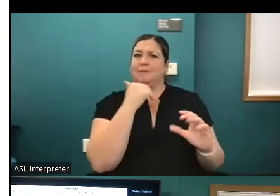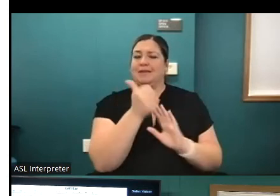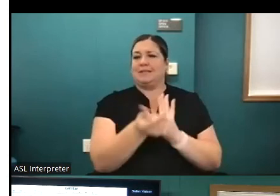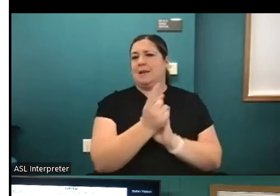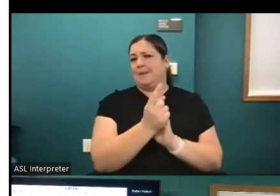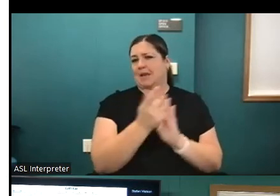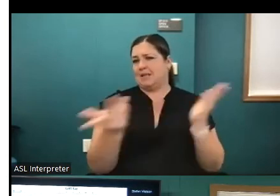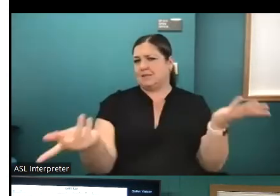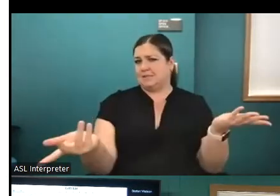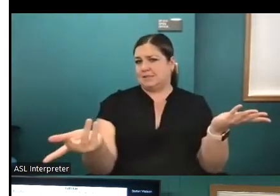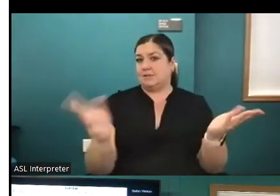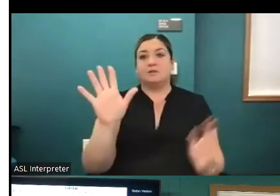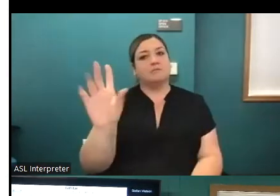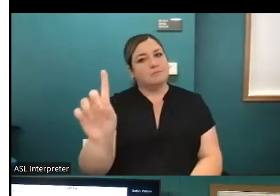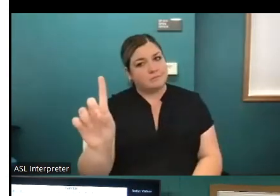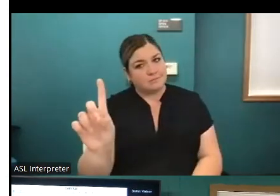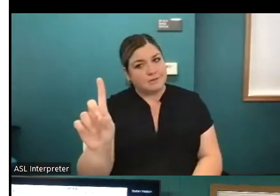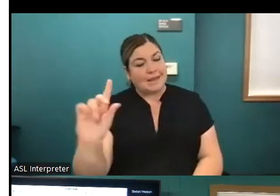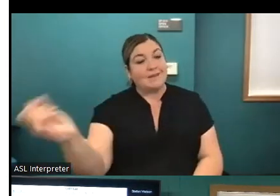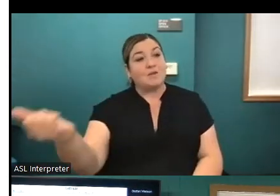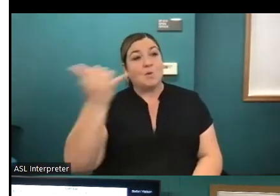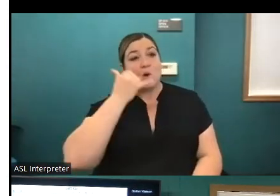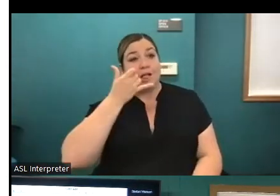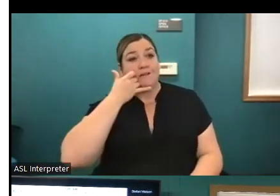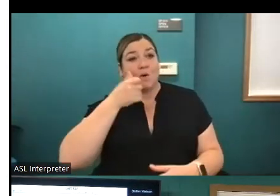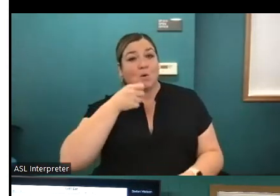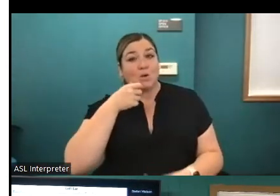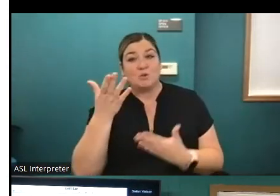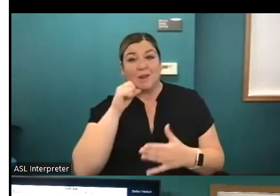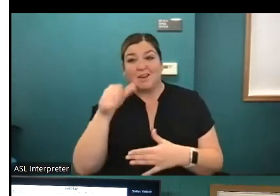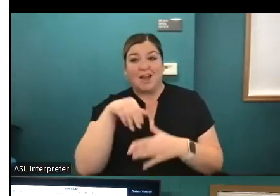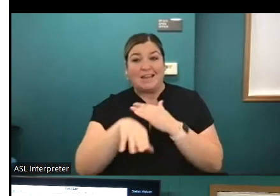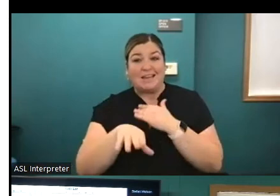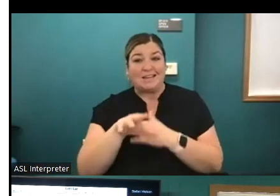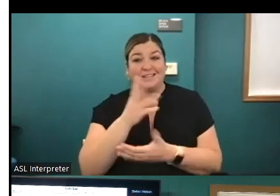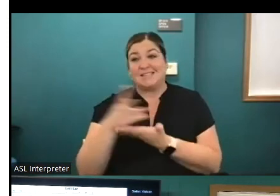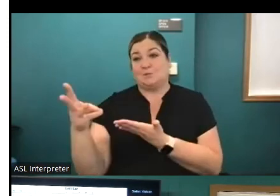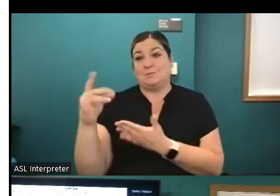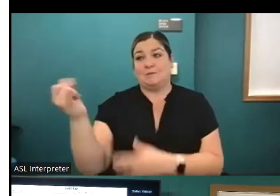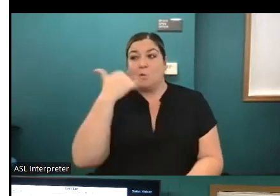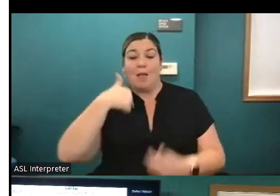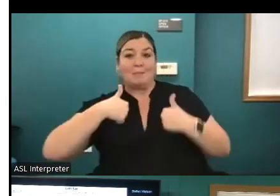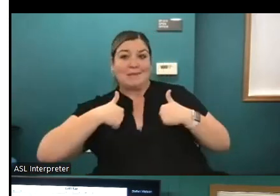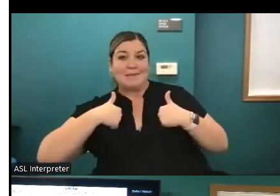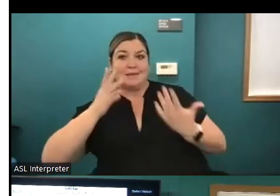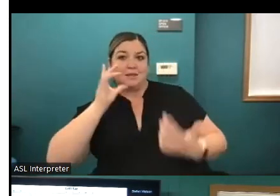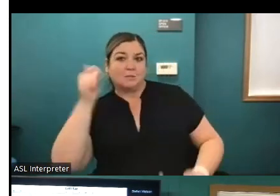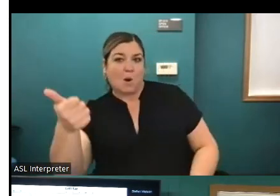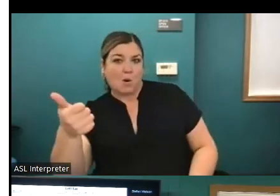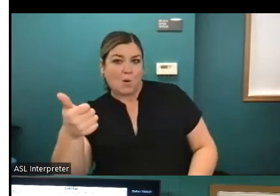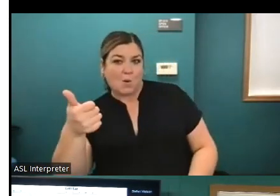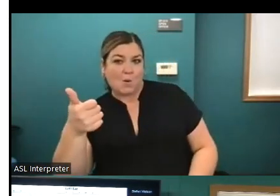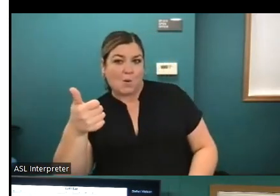minutes. Also, if you call our phone girls, you might not get in for 6 weeks, but if you call me, I'll probably get in tomorrow because I